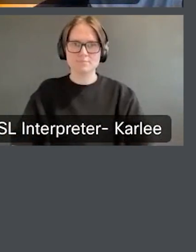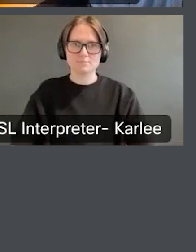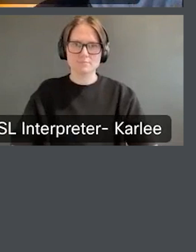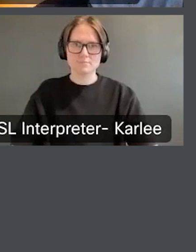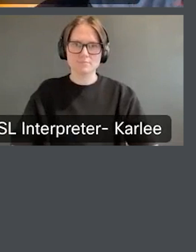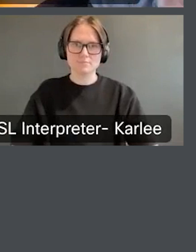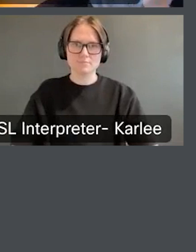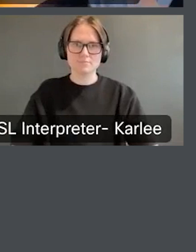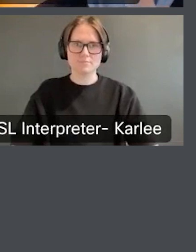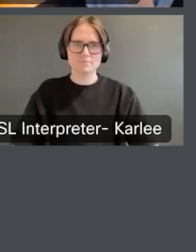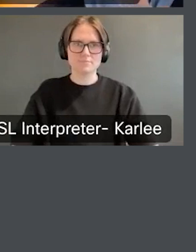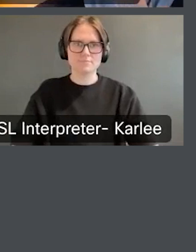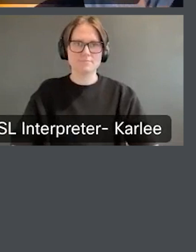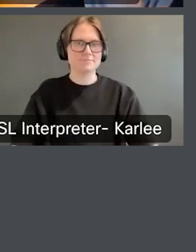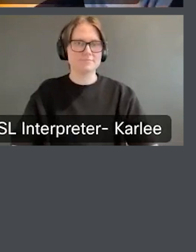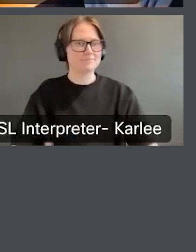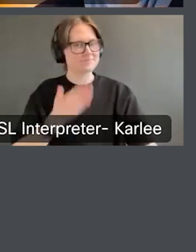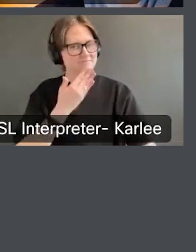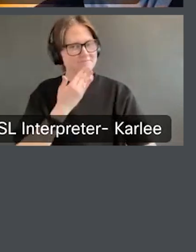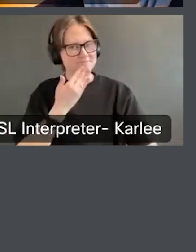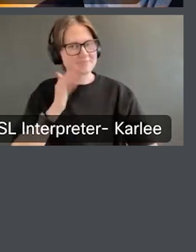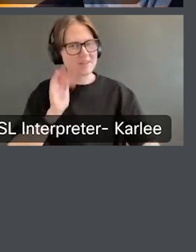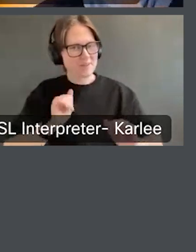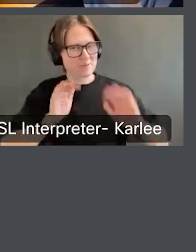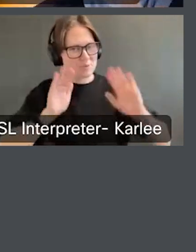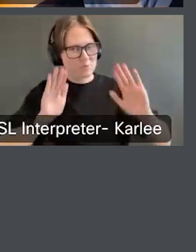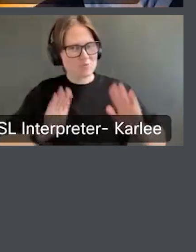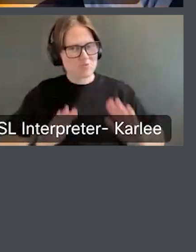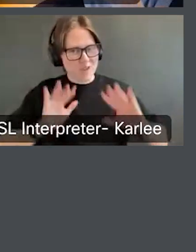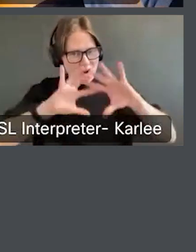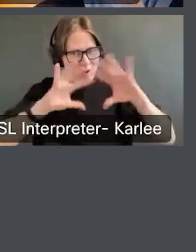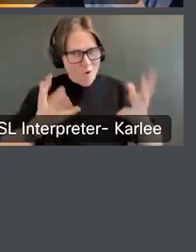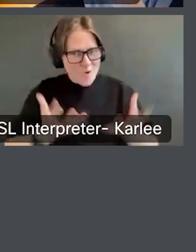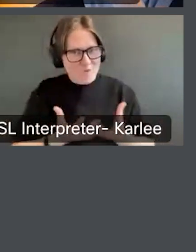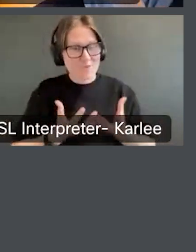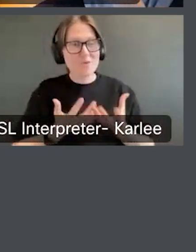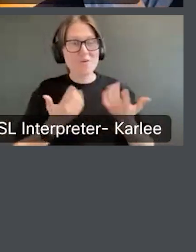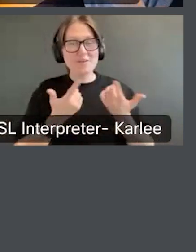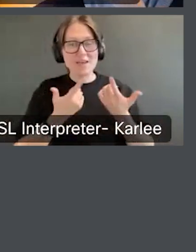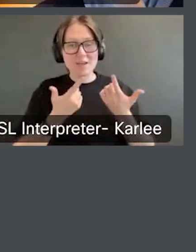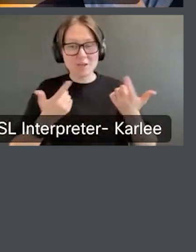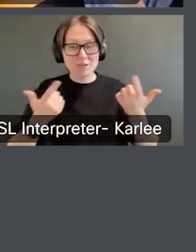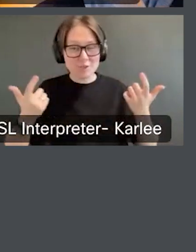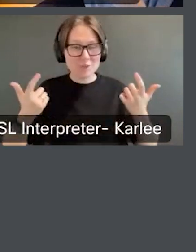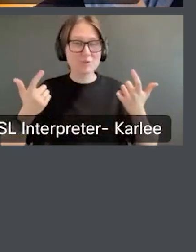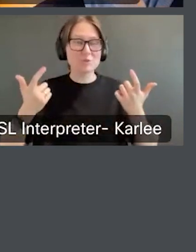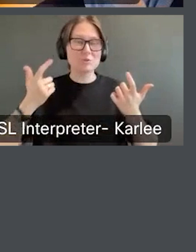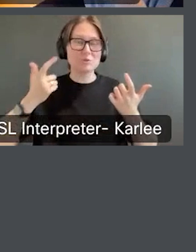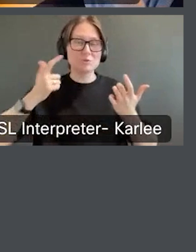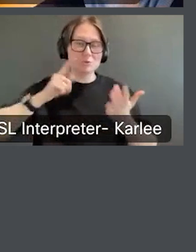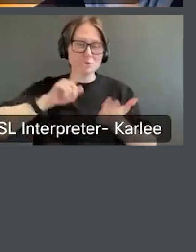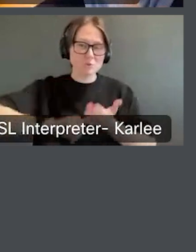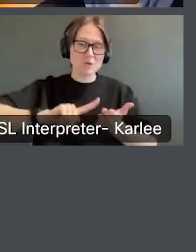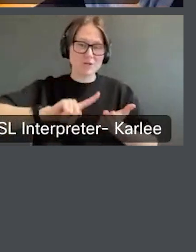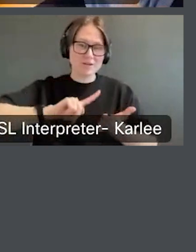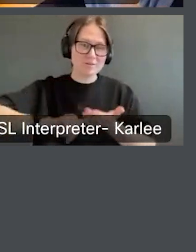Thank you. That was a great overview of a huge body of work. And as the questions come